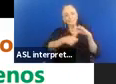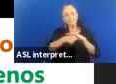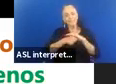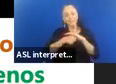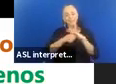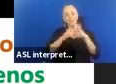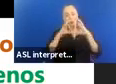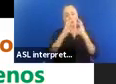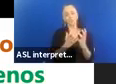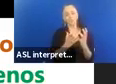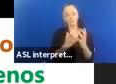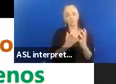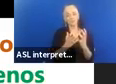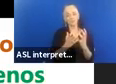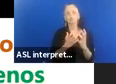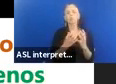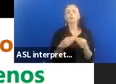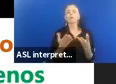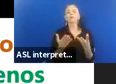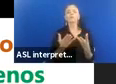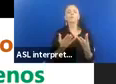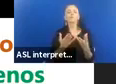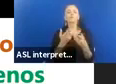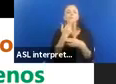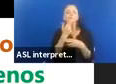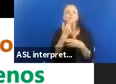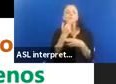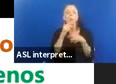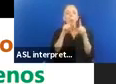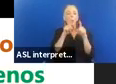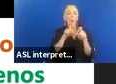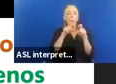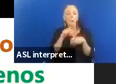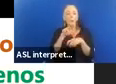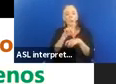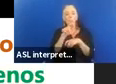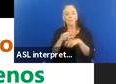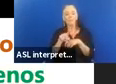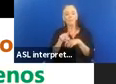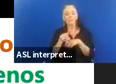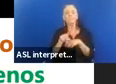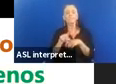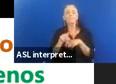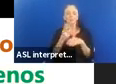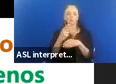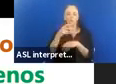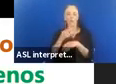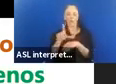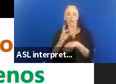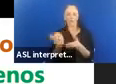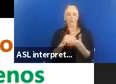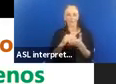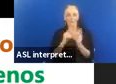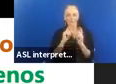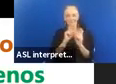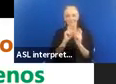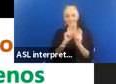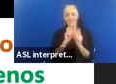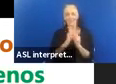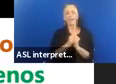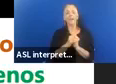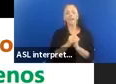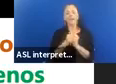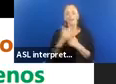little quiz. How this is going to work, we're going to do another poll. I'm going to